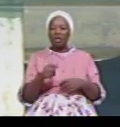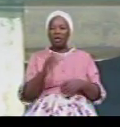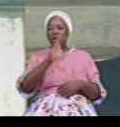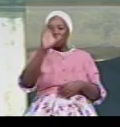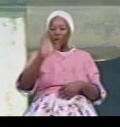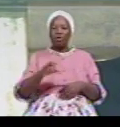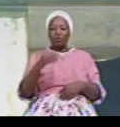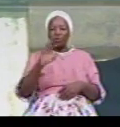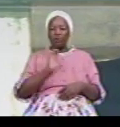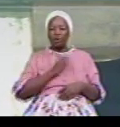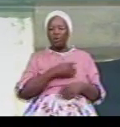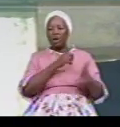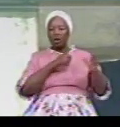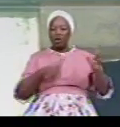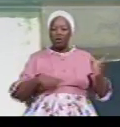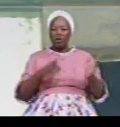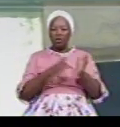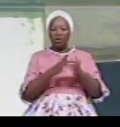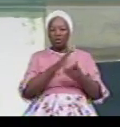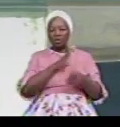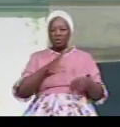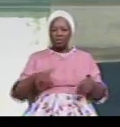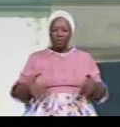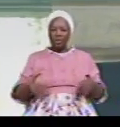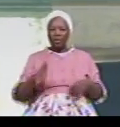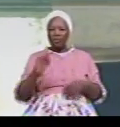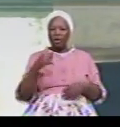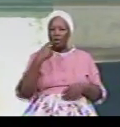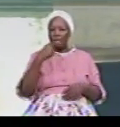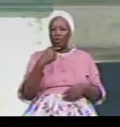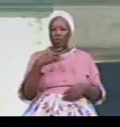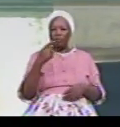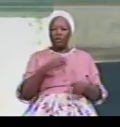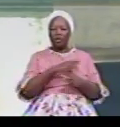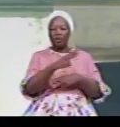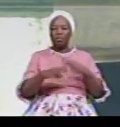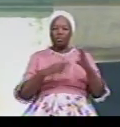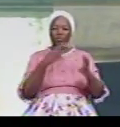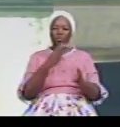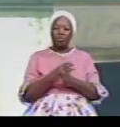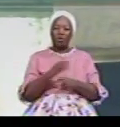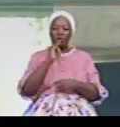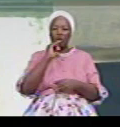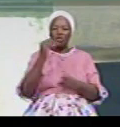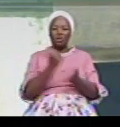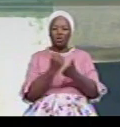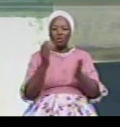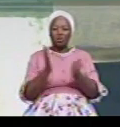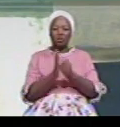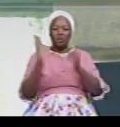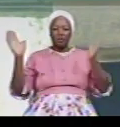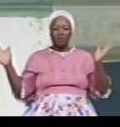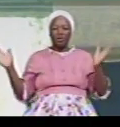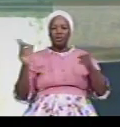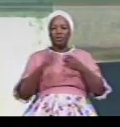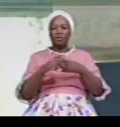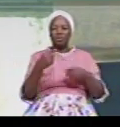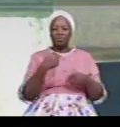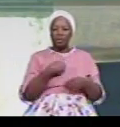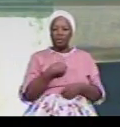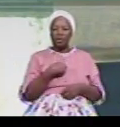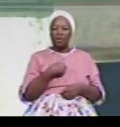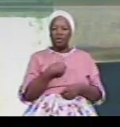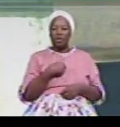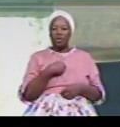Christ, by whom the world is crucified unto me. That world